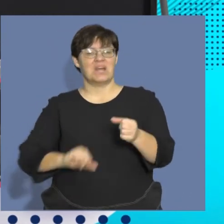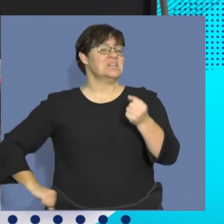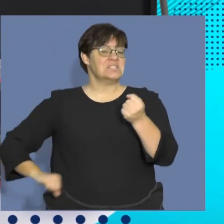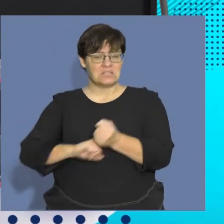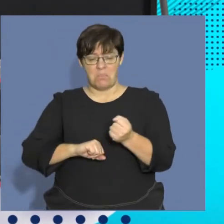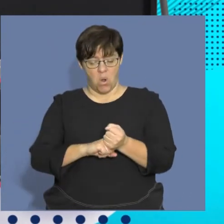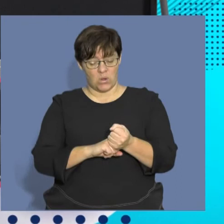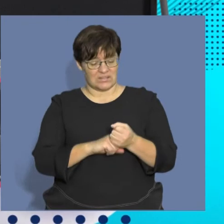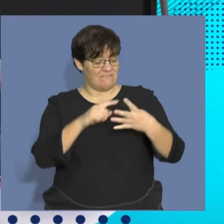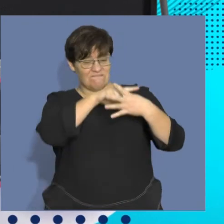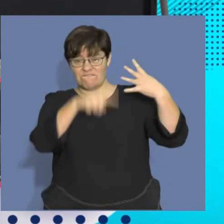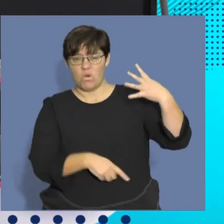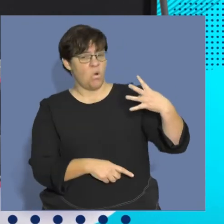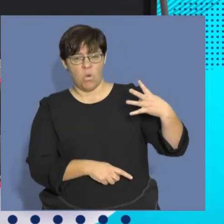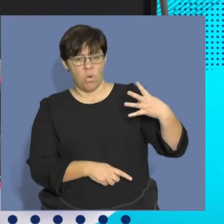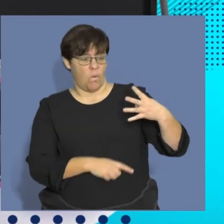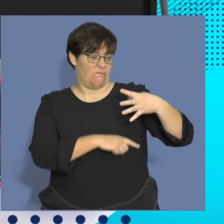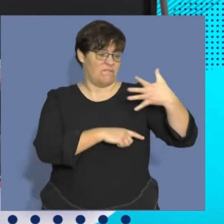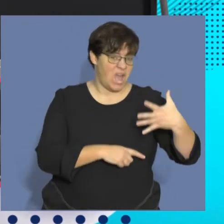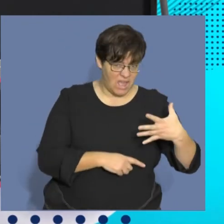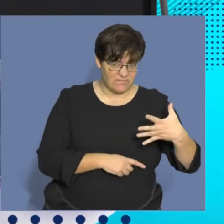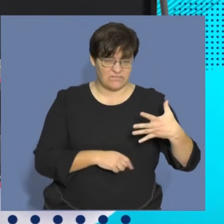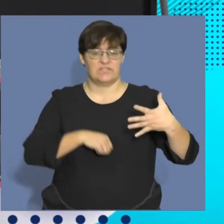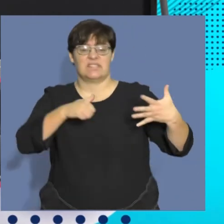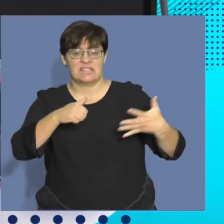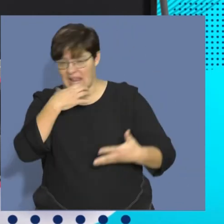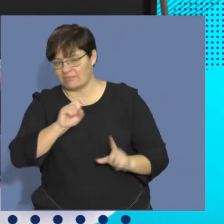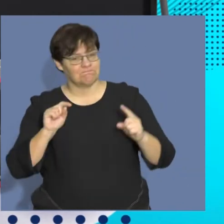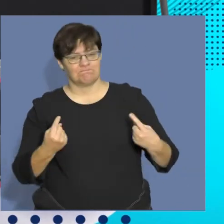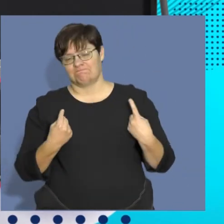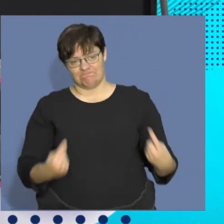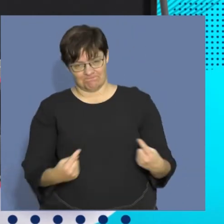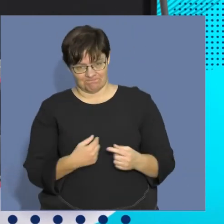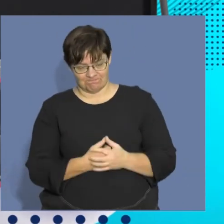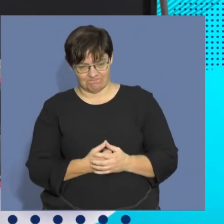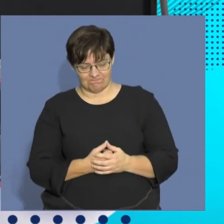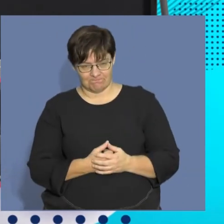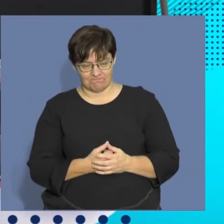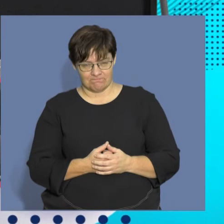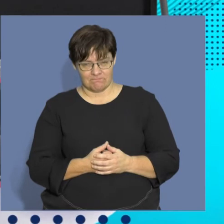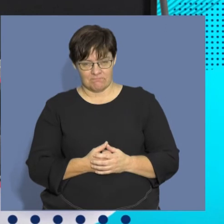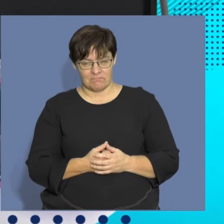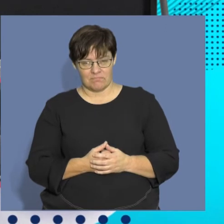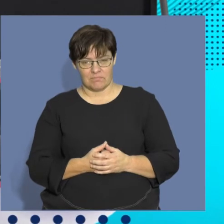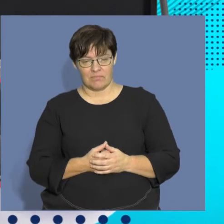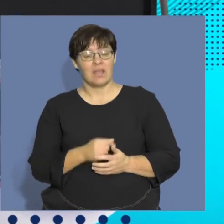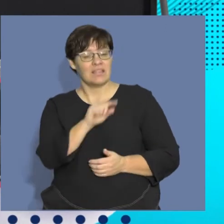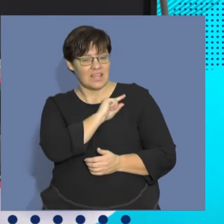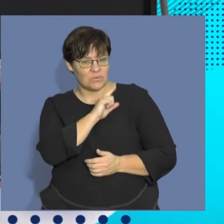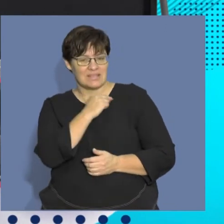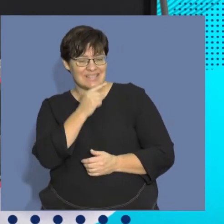not going to support an increasing population of elephant. And we say